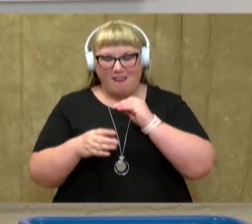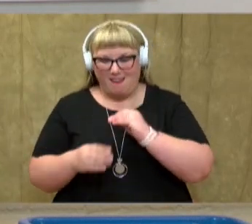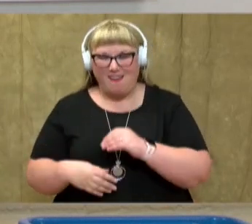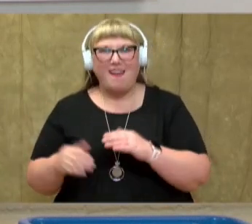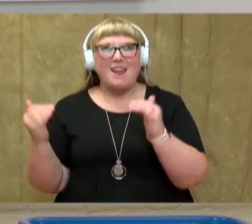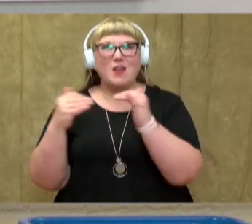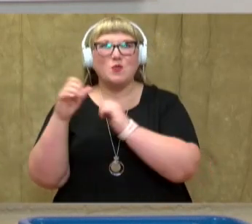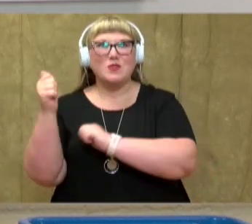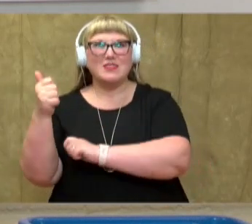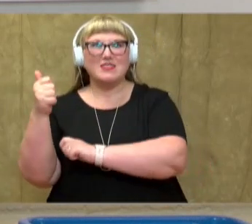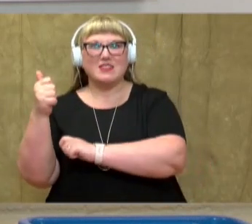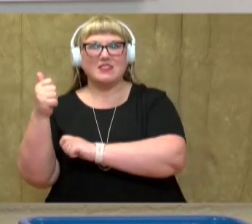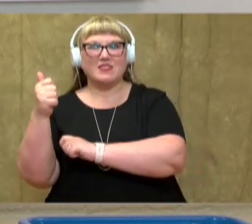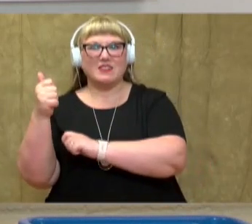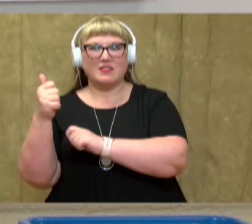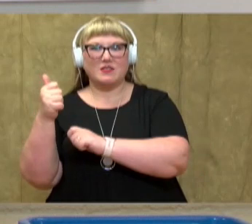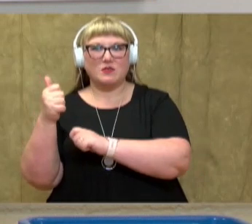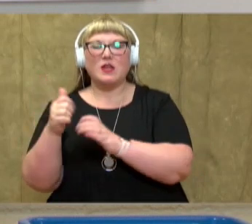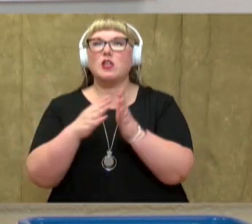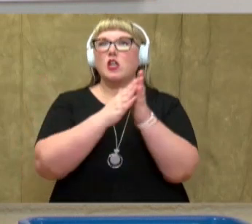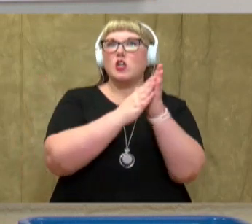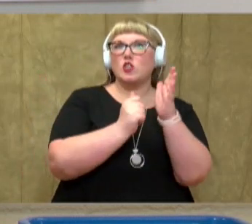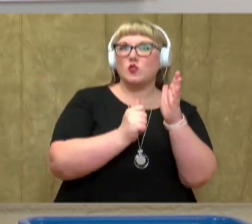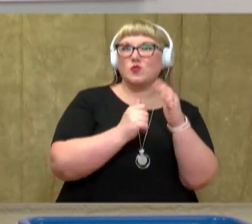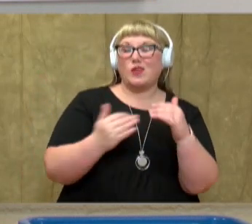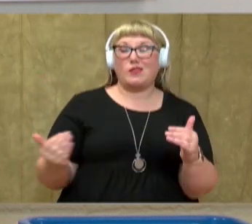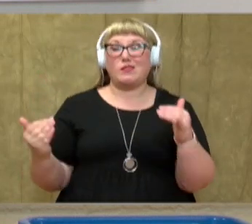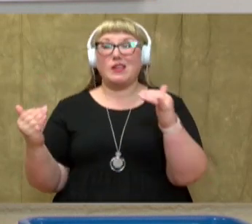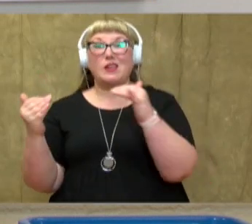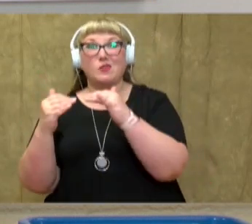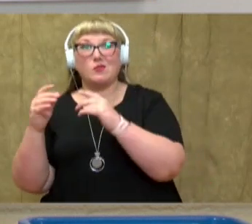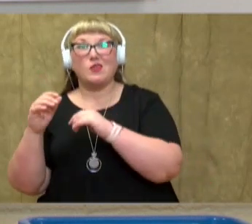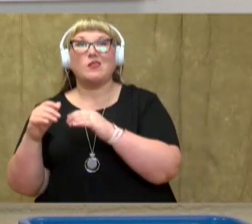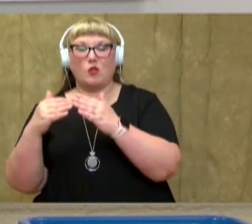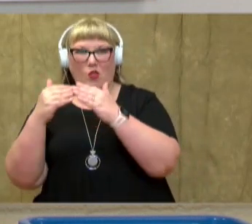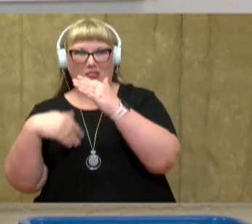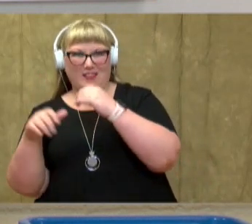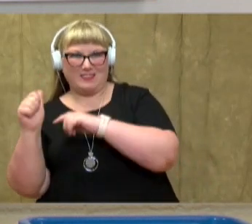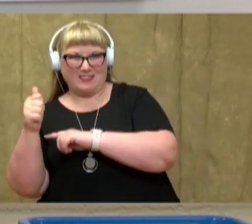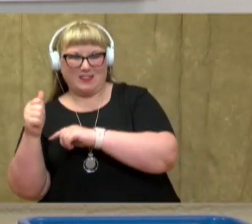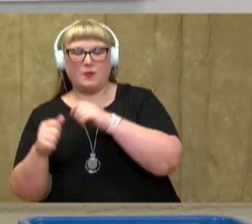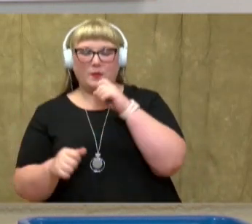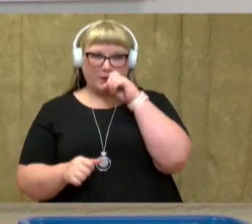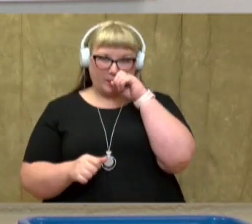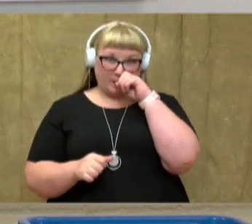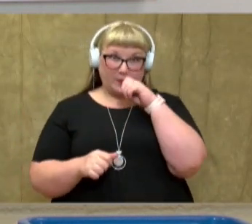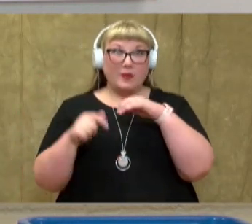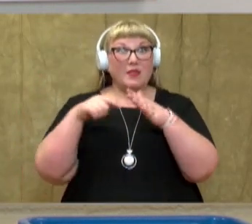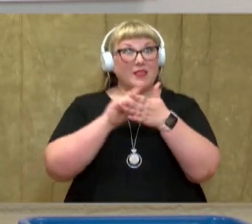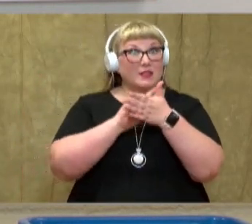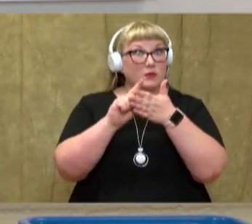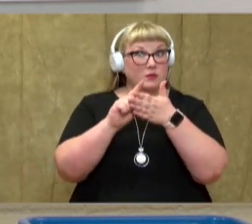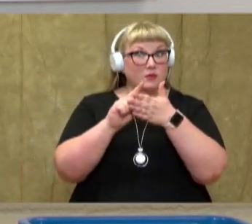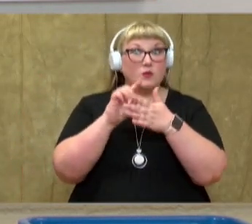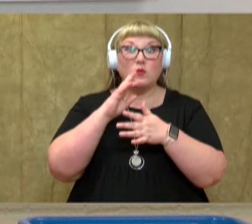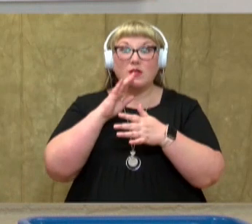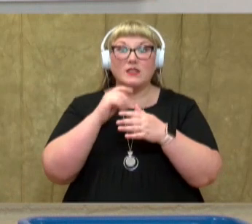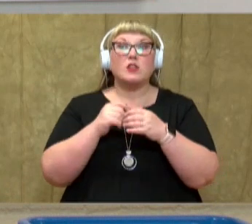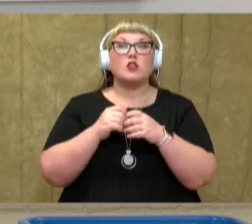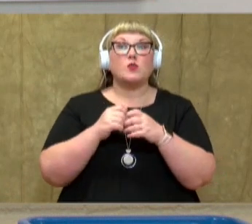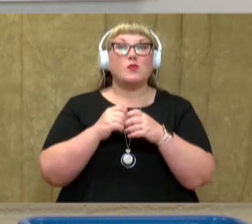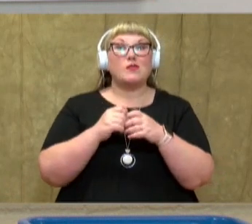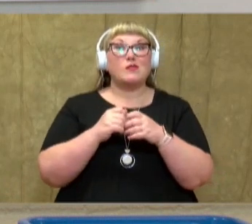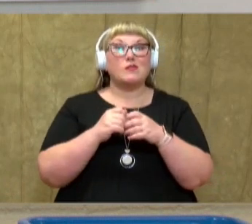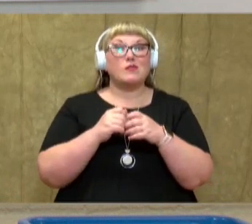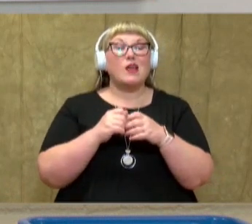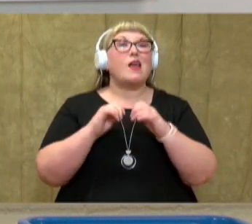10, or within 10, and subtracting within 10. So this week, we are going to be talking about ways